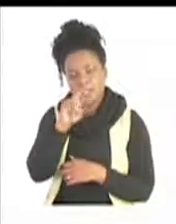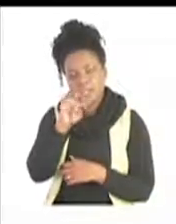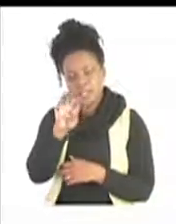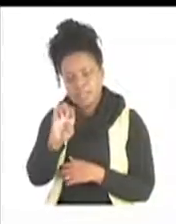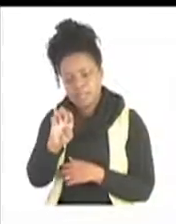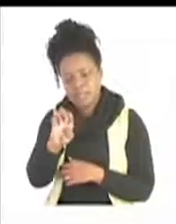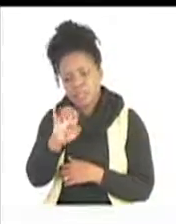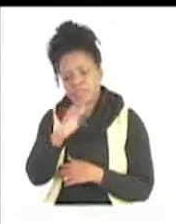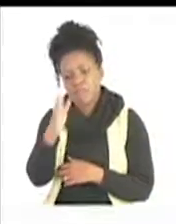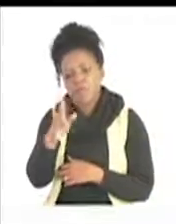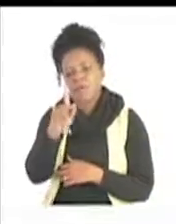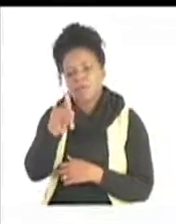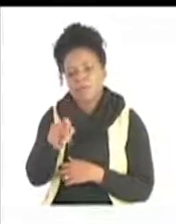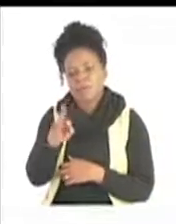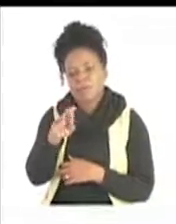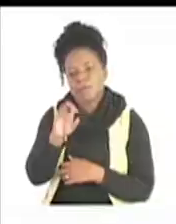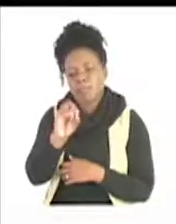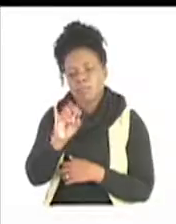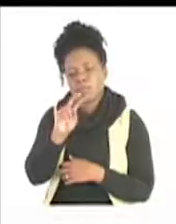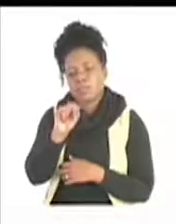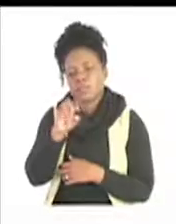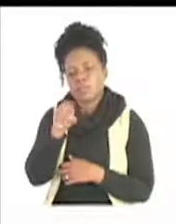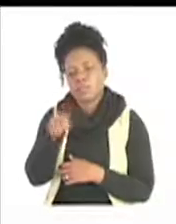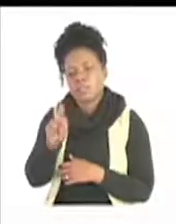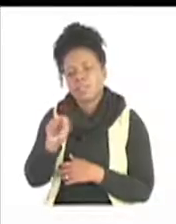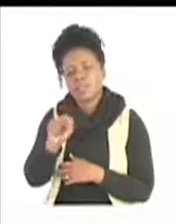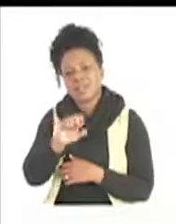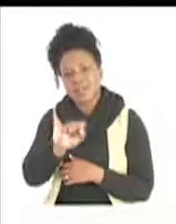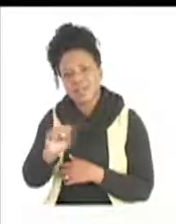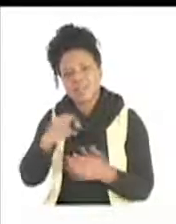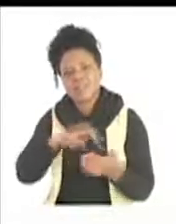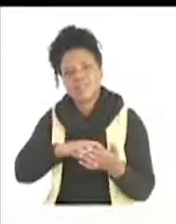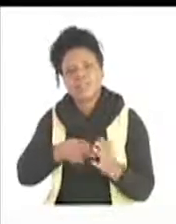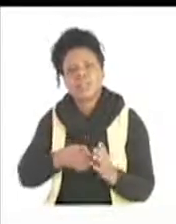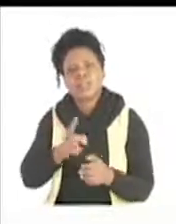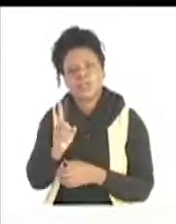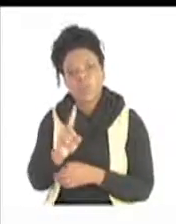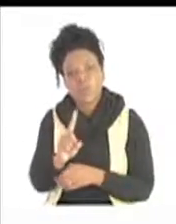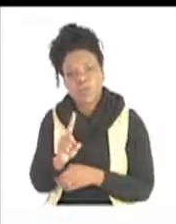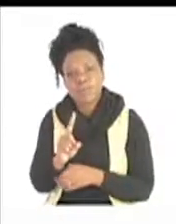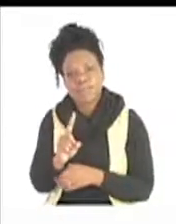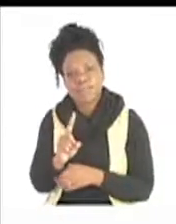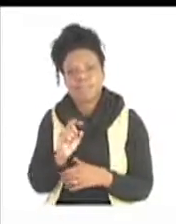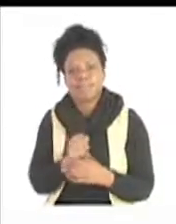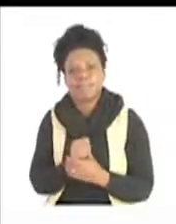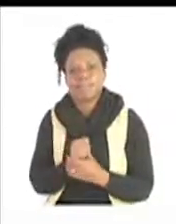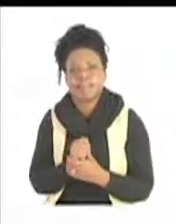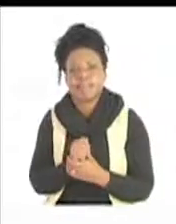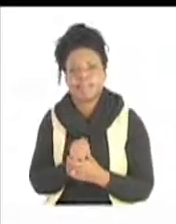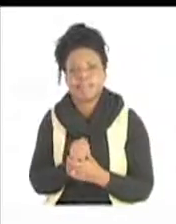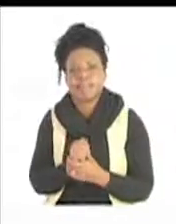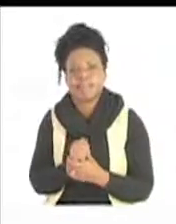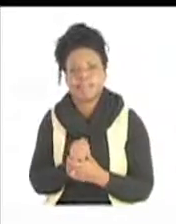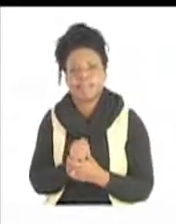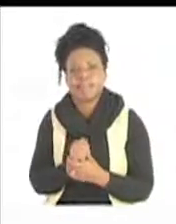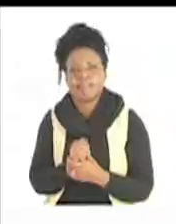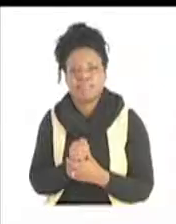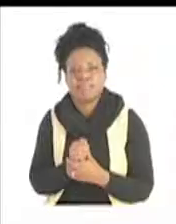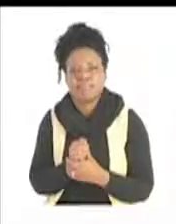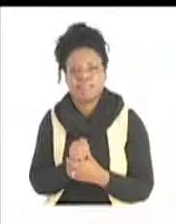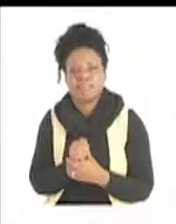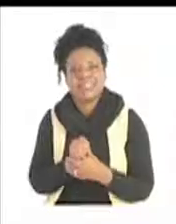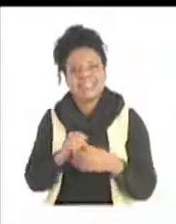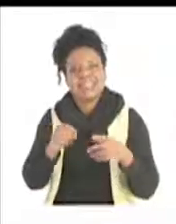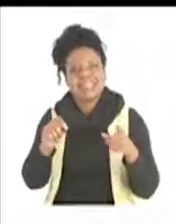reflexive pronoun. What is a reflexive pronoun? A reflexive pronoun refers back to